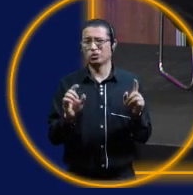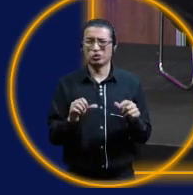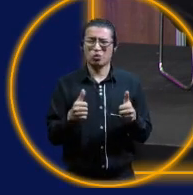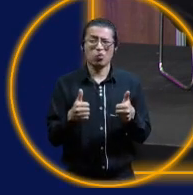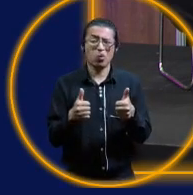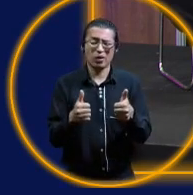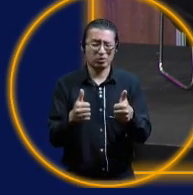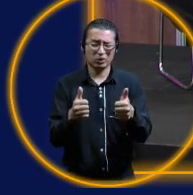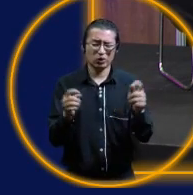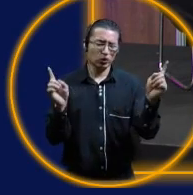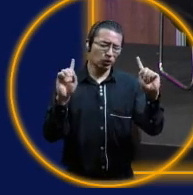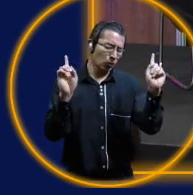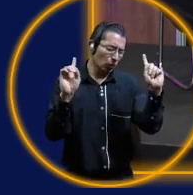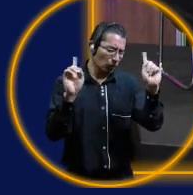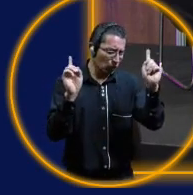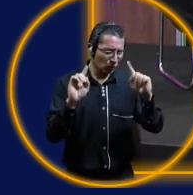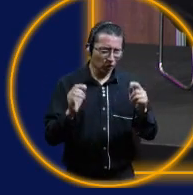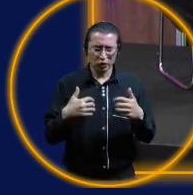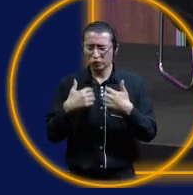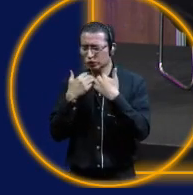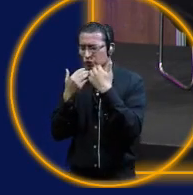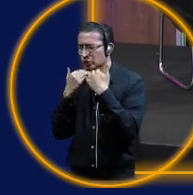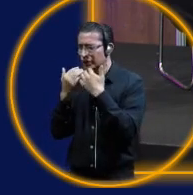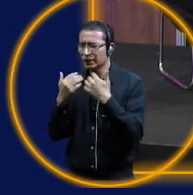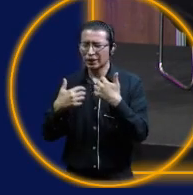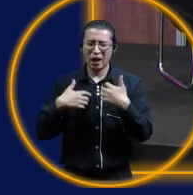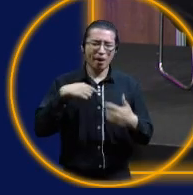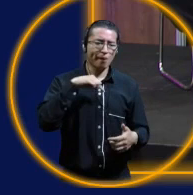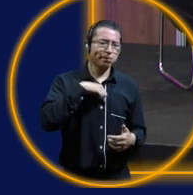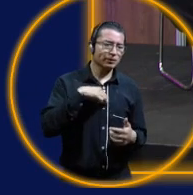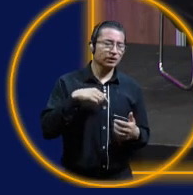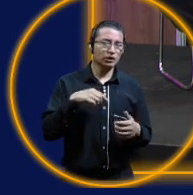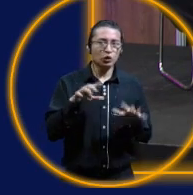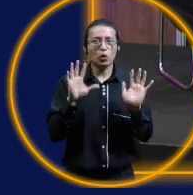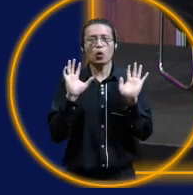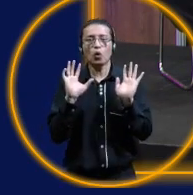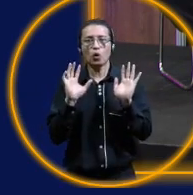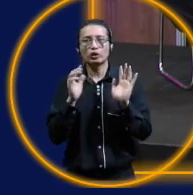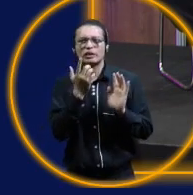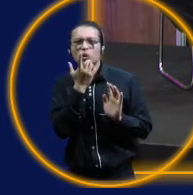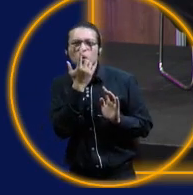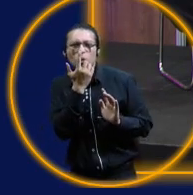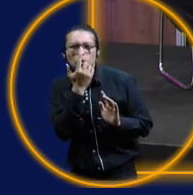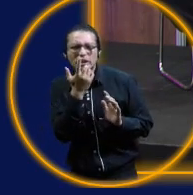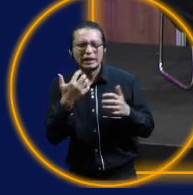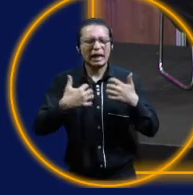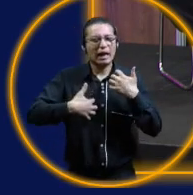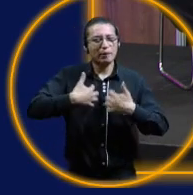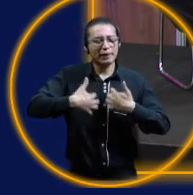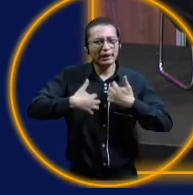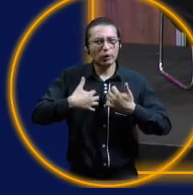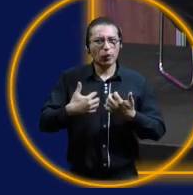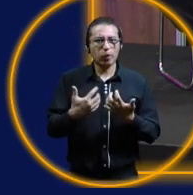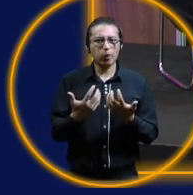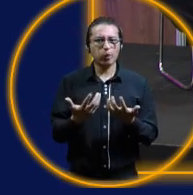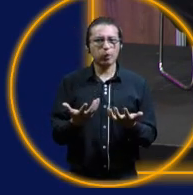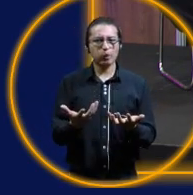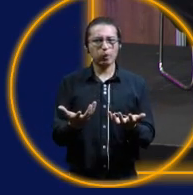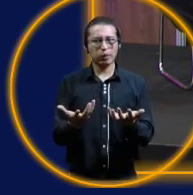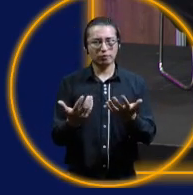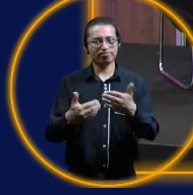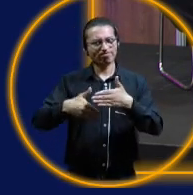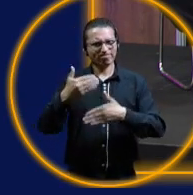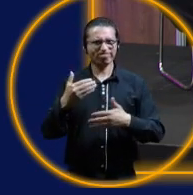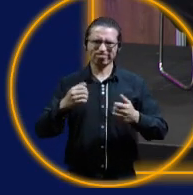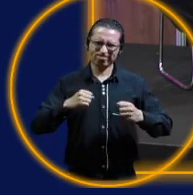is your curiosity to even consider doing it in the first place. And so a better line of